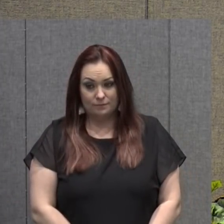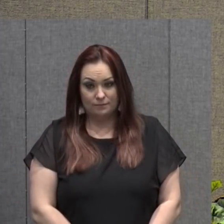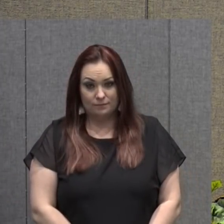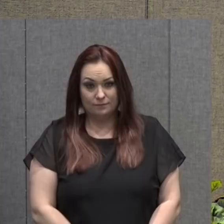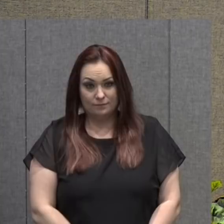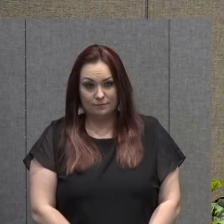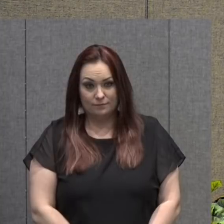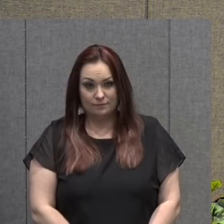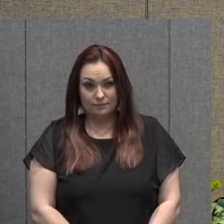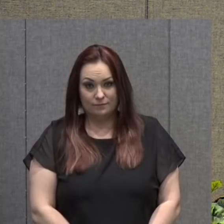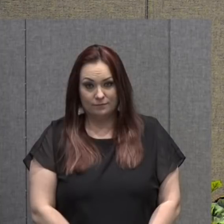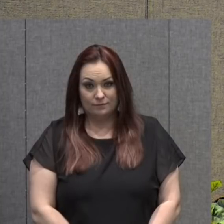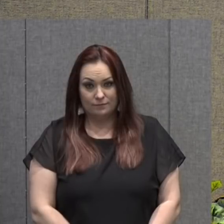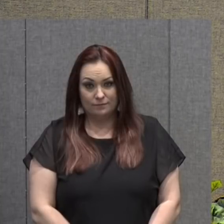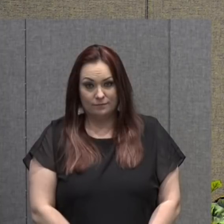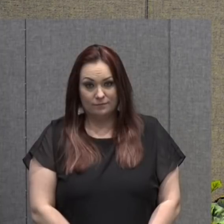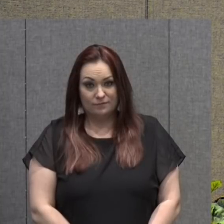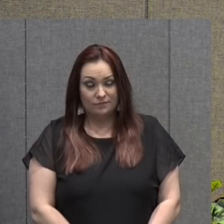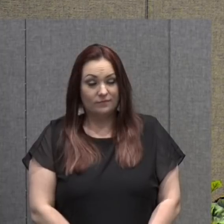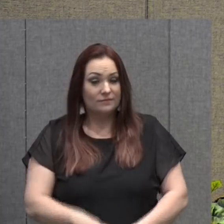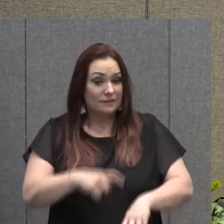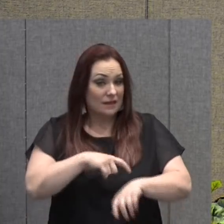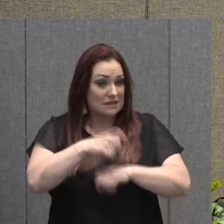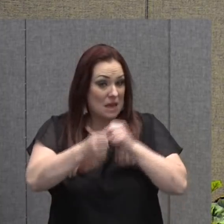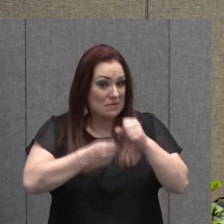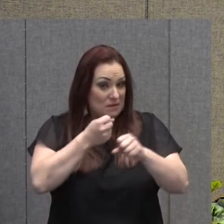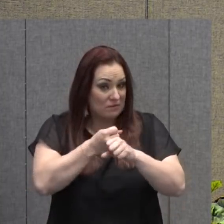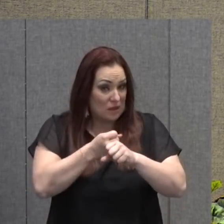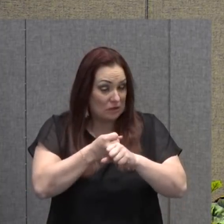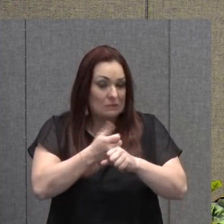in the hot summer. Now, this is important.